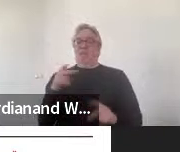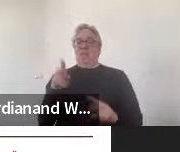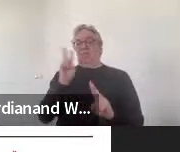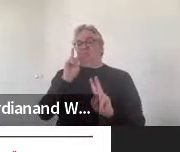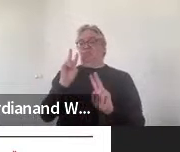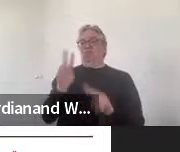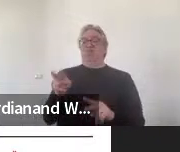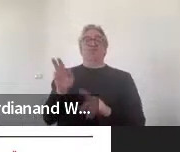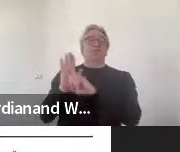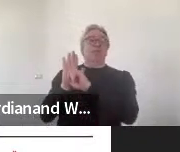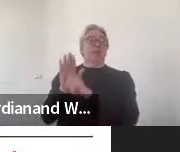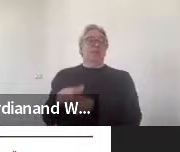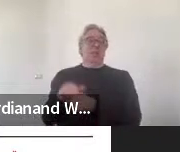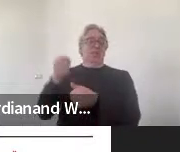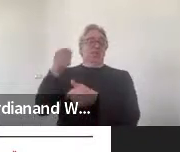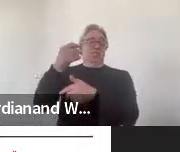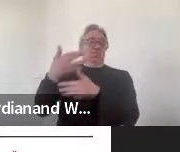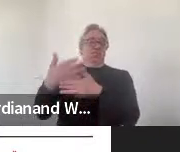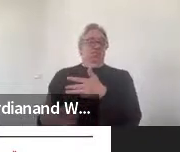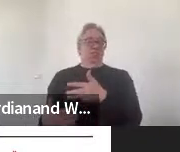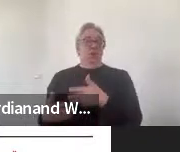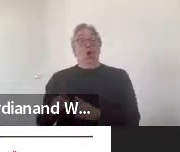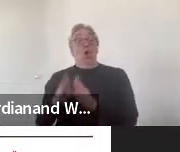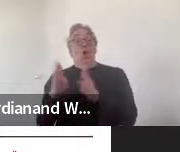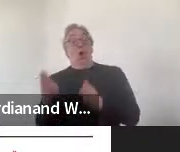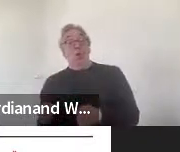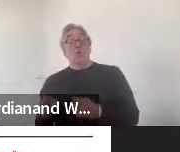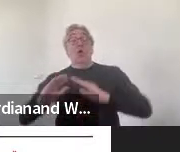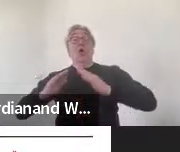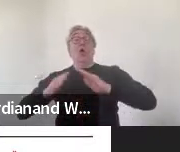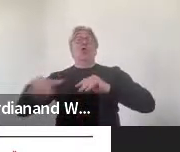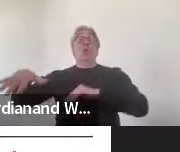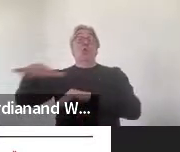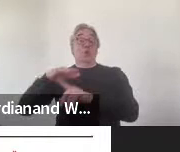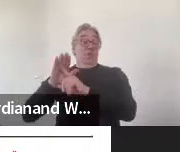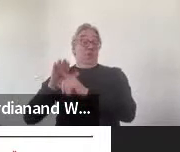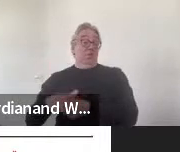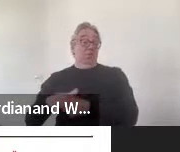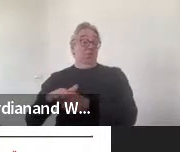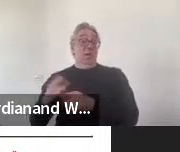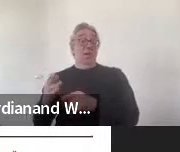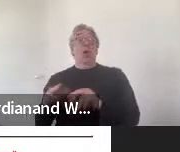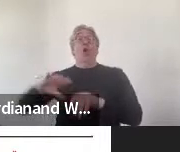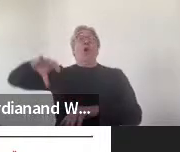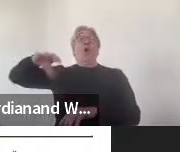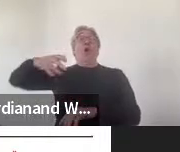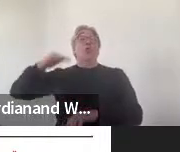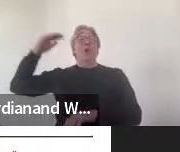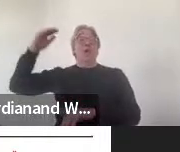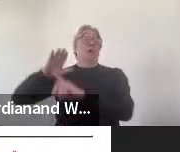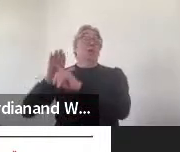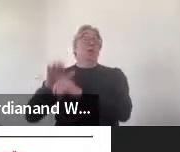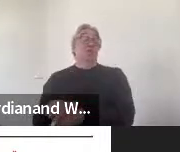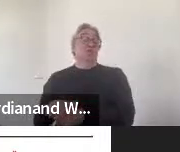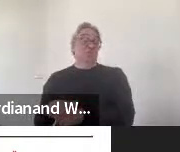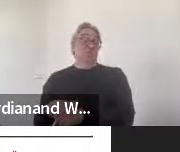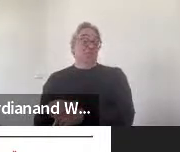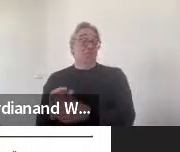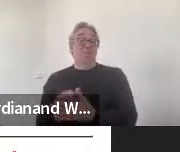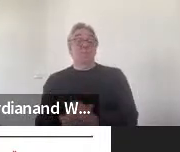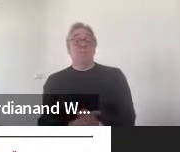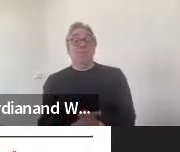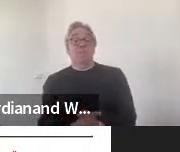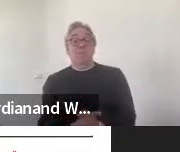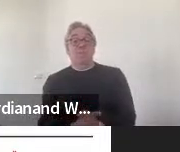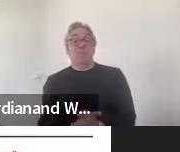multiple discrimination on different levels, household, community, and national level. This is also an underlying factor to